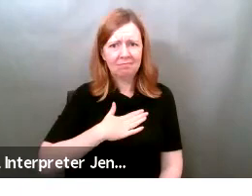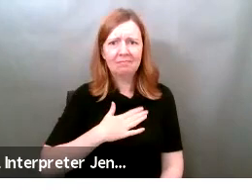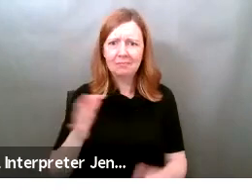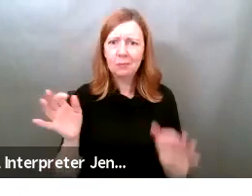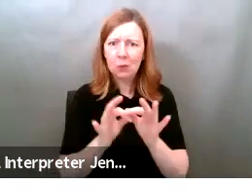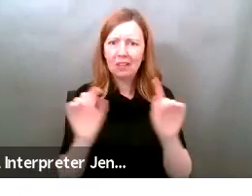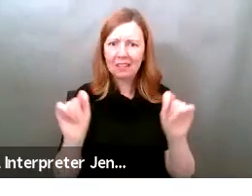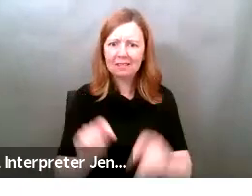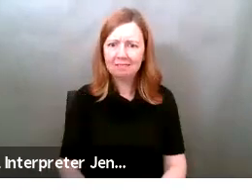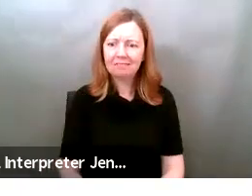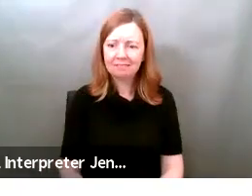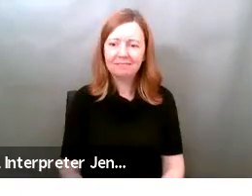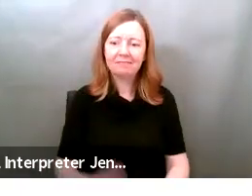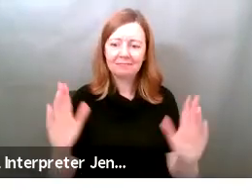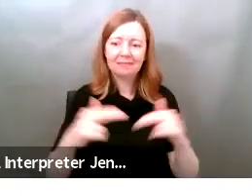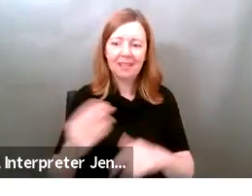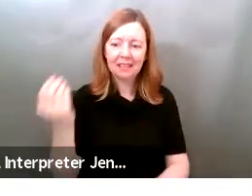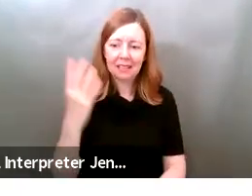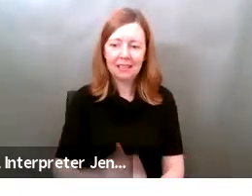it. Next slide.